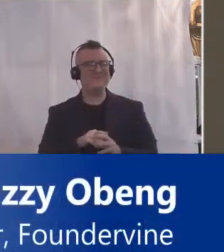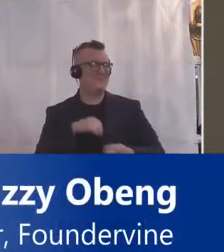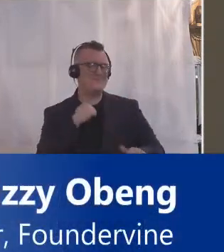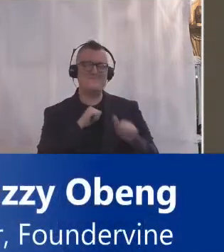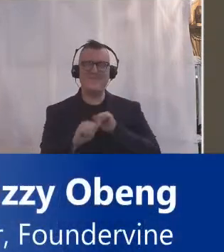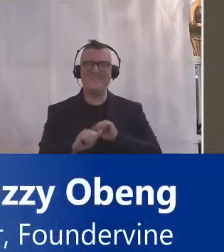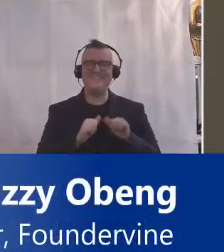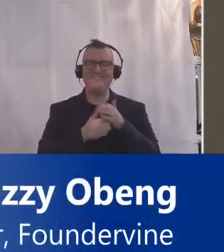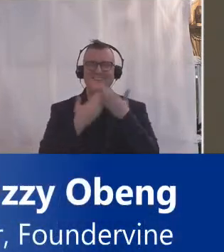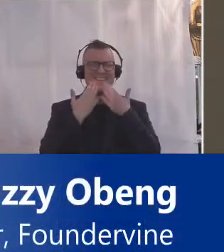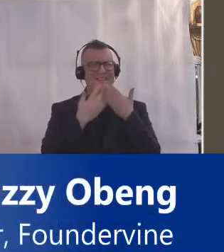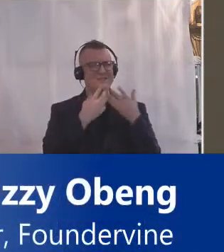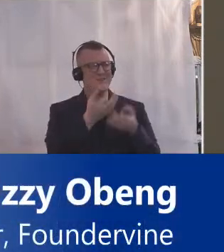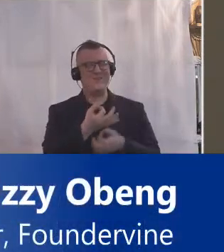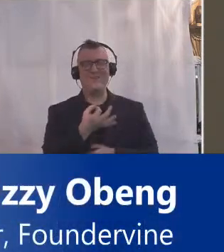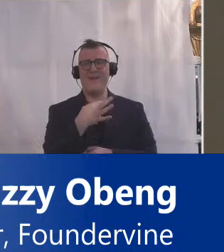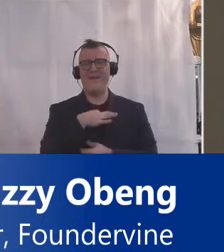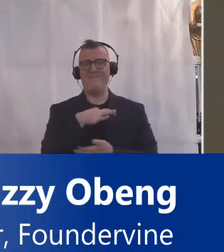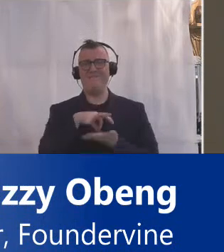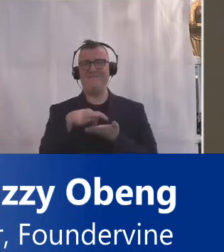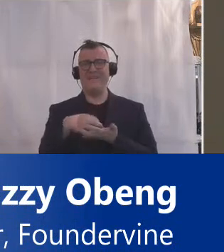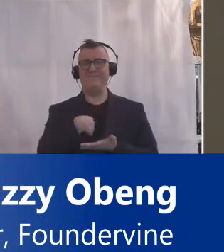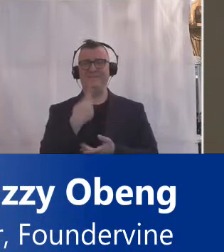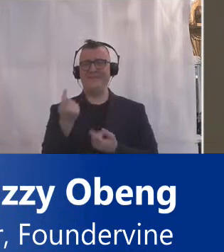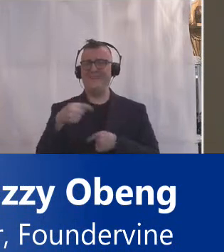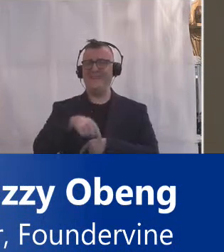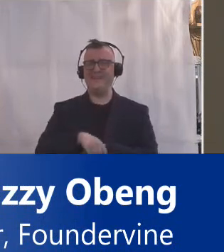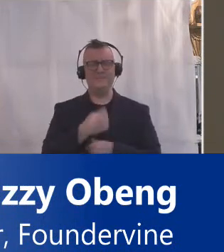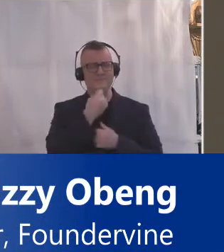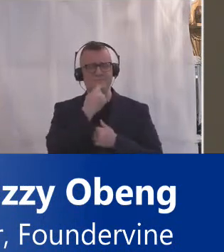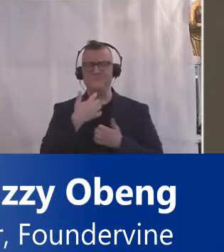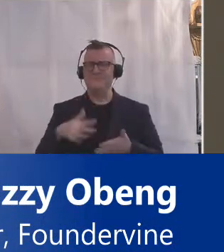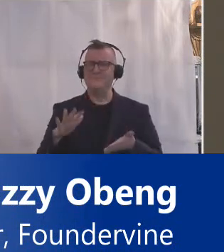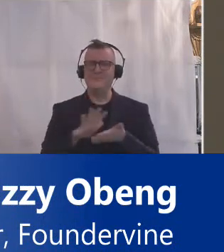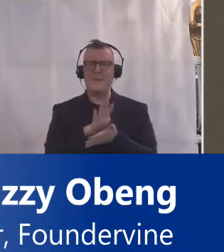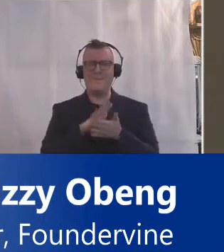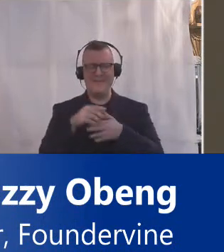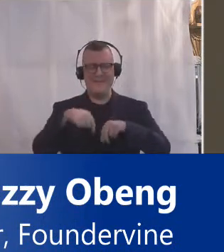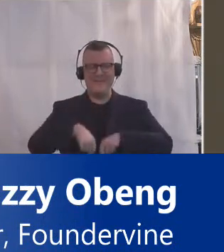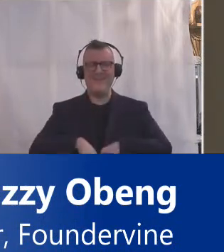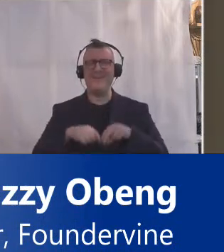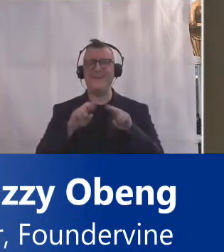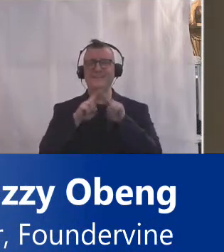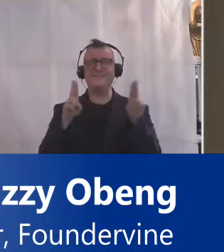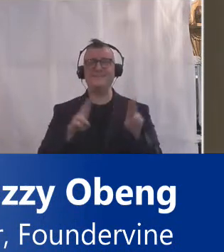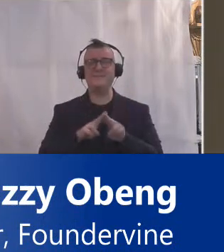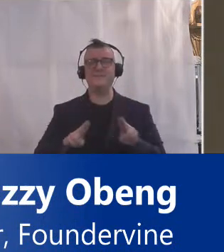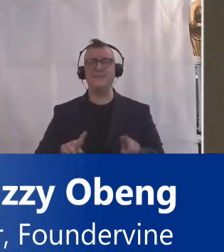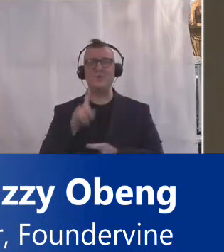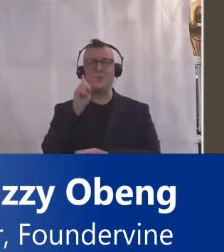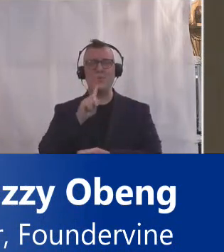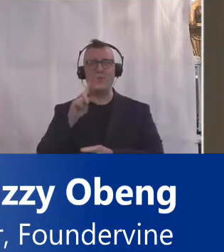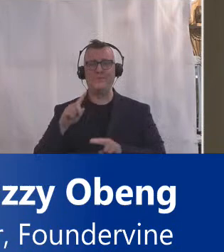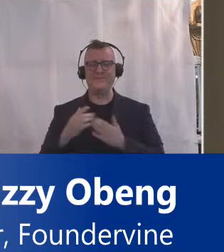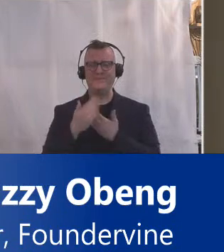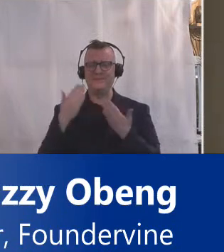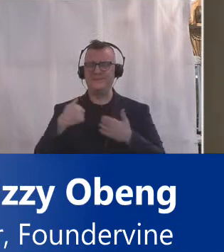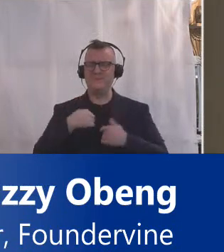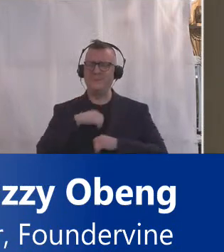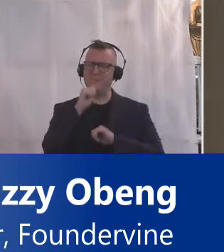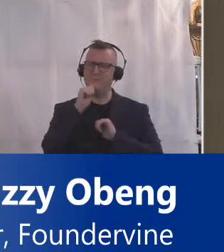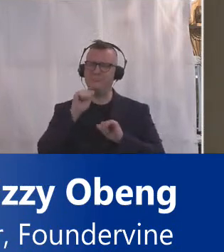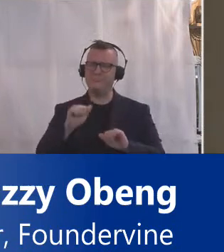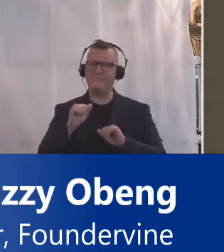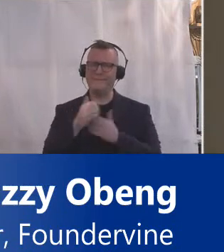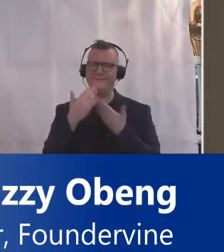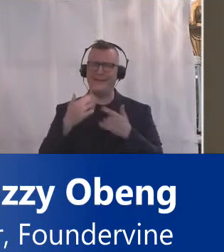Thank you so much for having me today. It's really wonderful to be here on International Women's Day, which is one of my favourite days of the year,